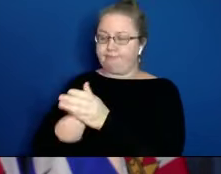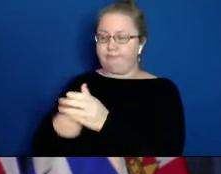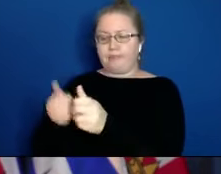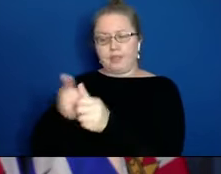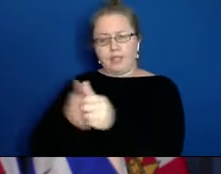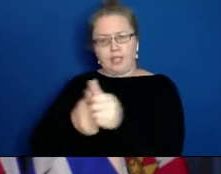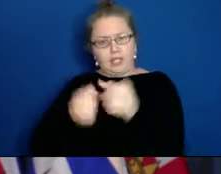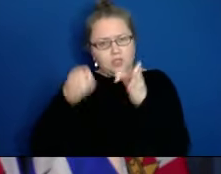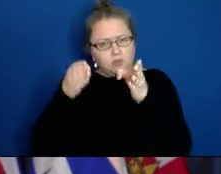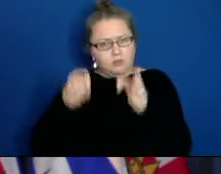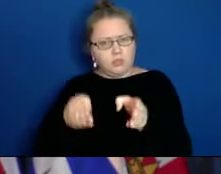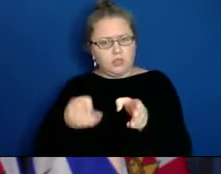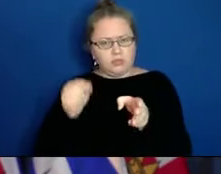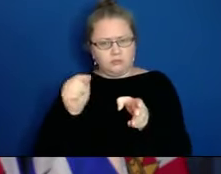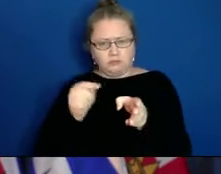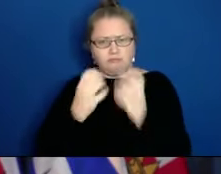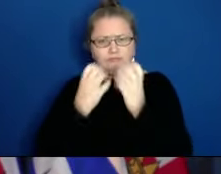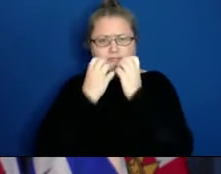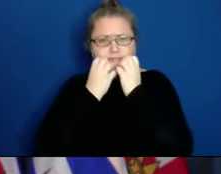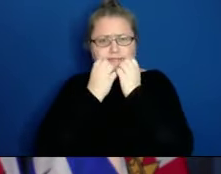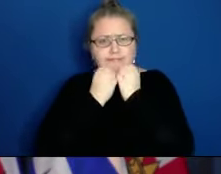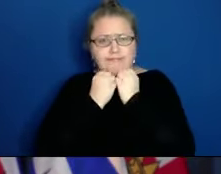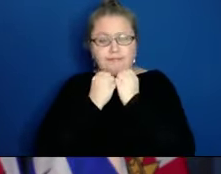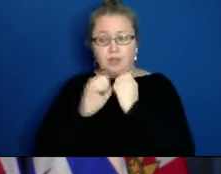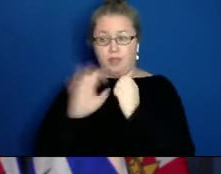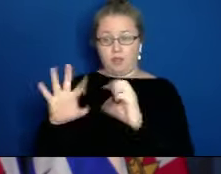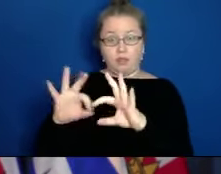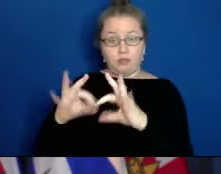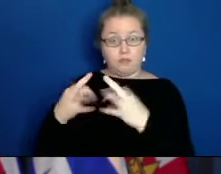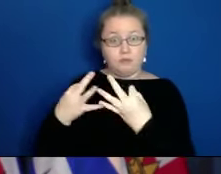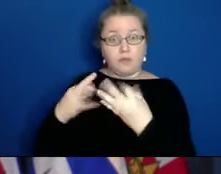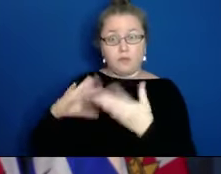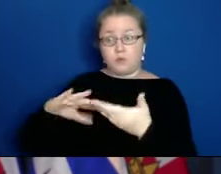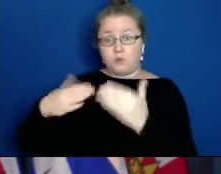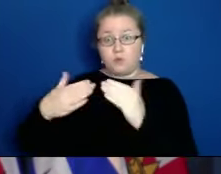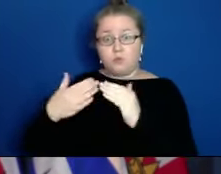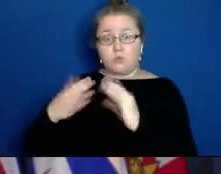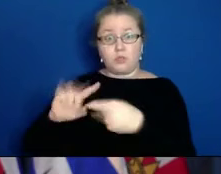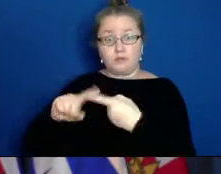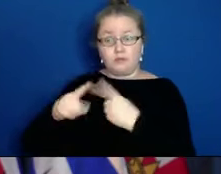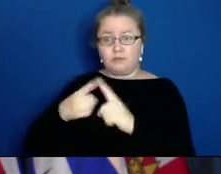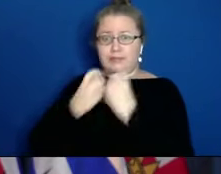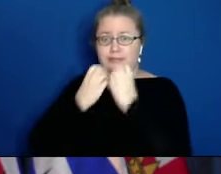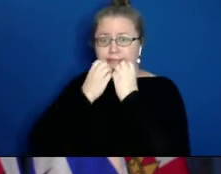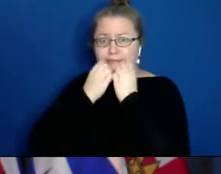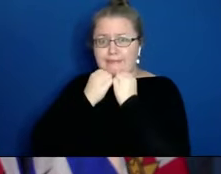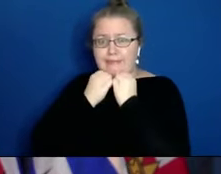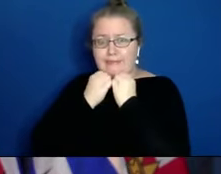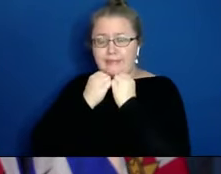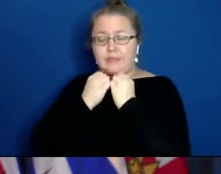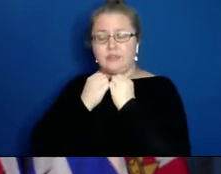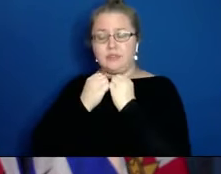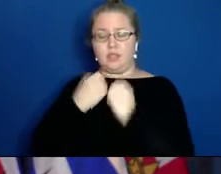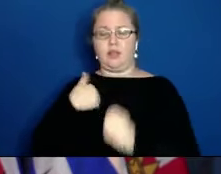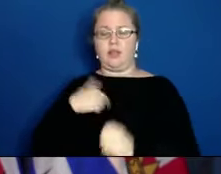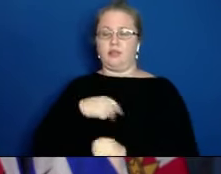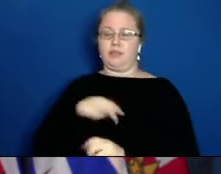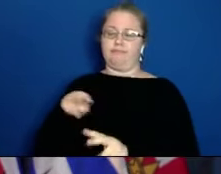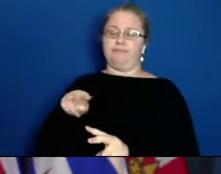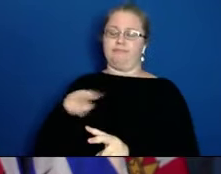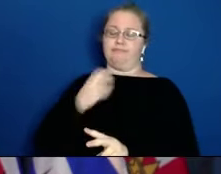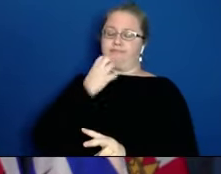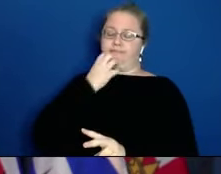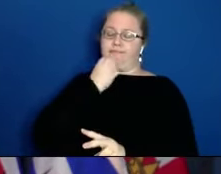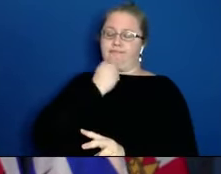matters to their family, to their friends, their community, and to us. And this has been, I think it's fair to